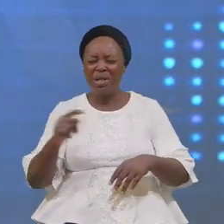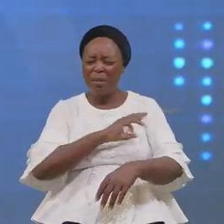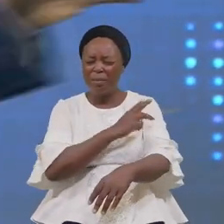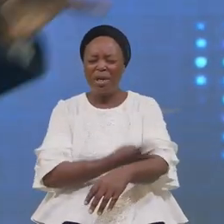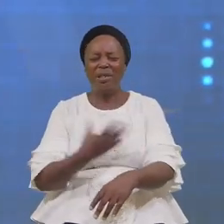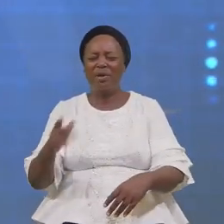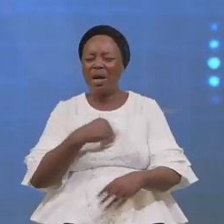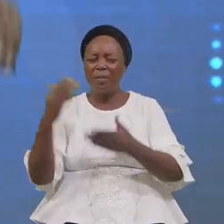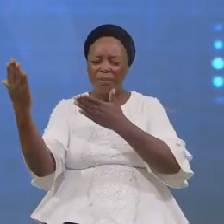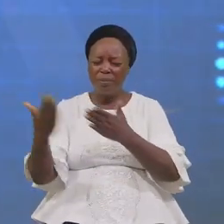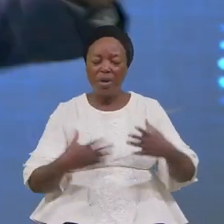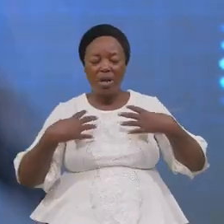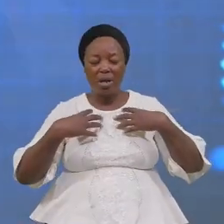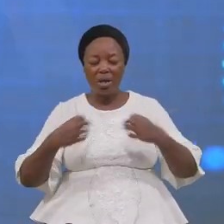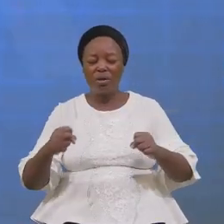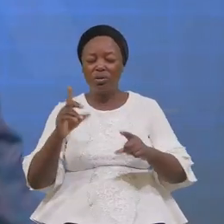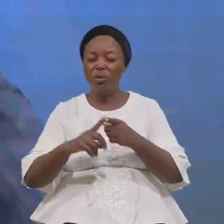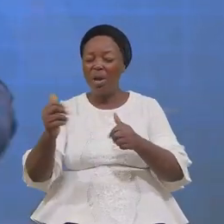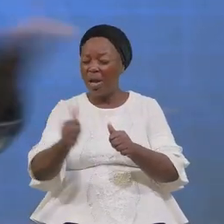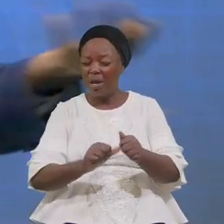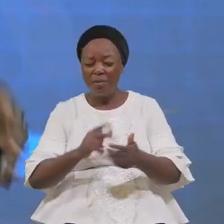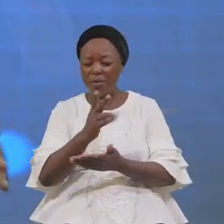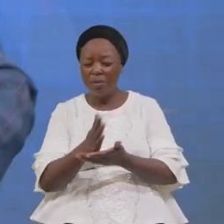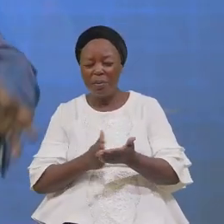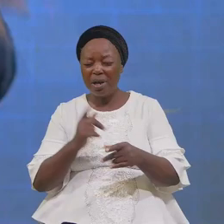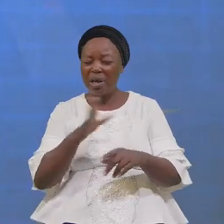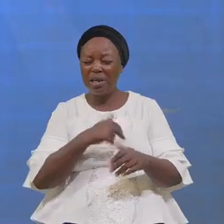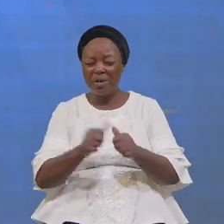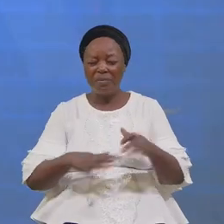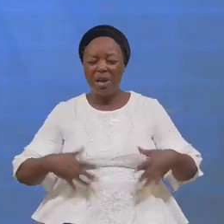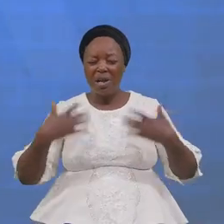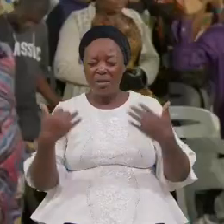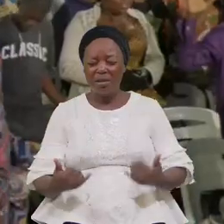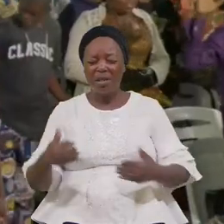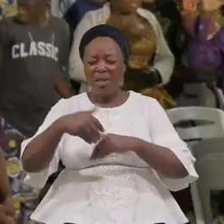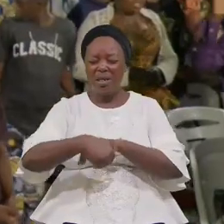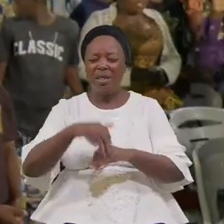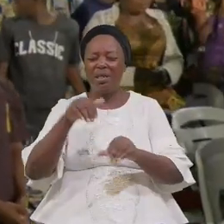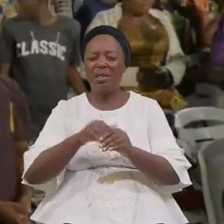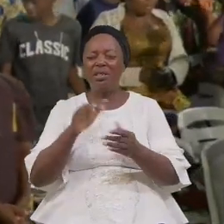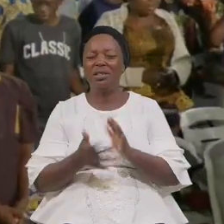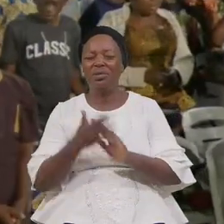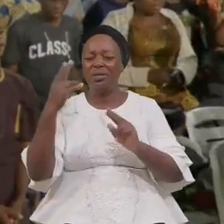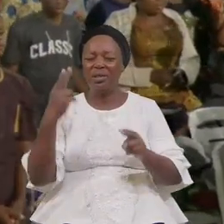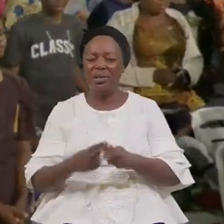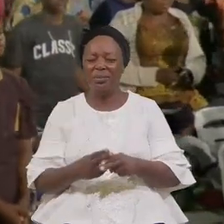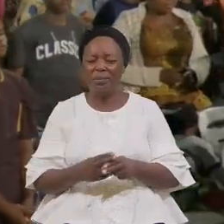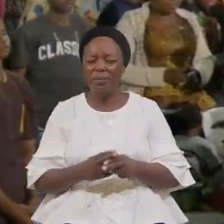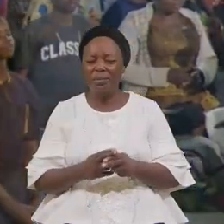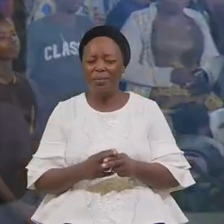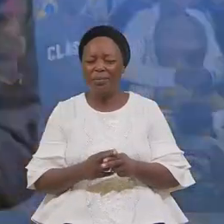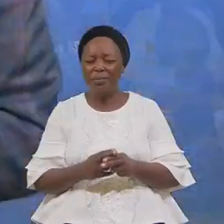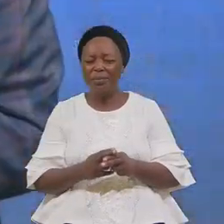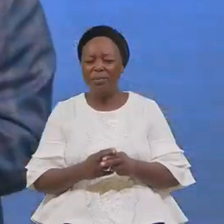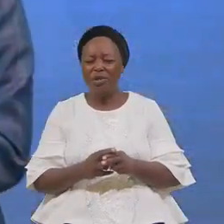to every part of every life tonight in Jesus' name. Effect it